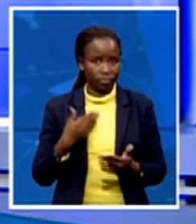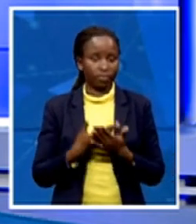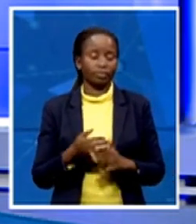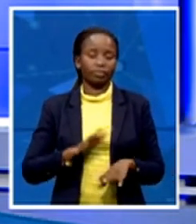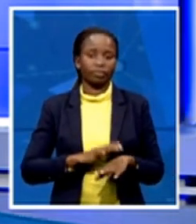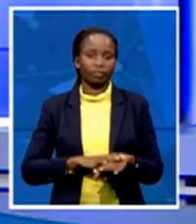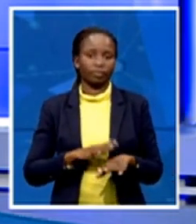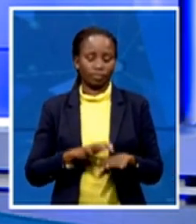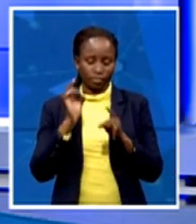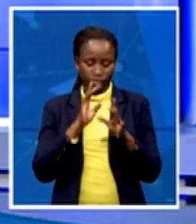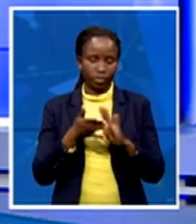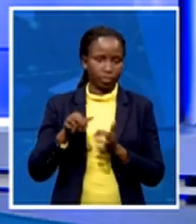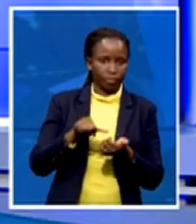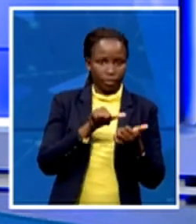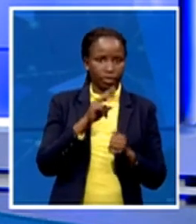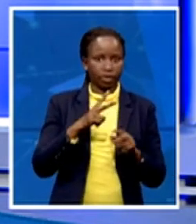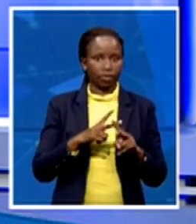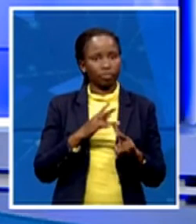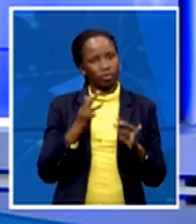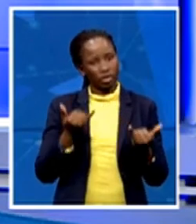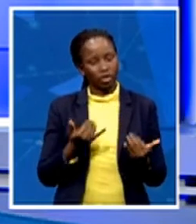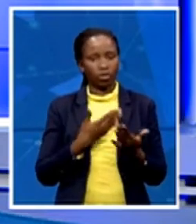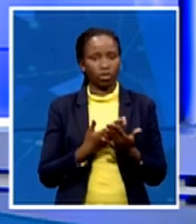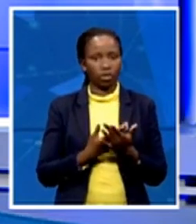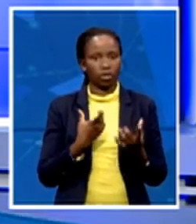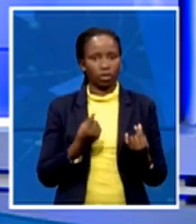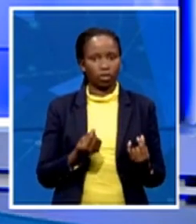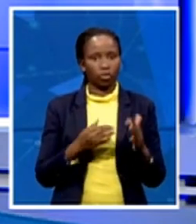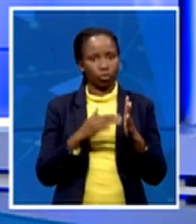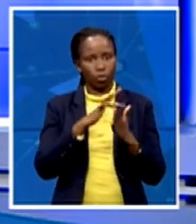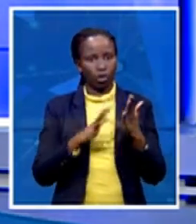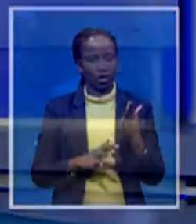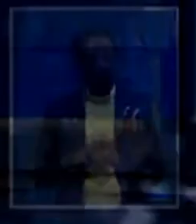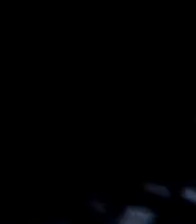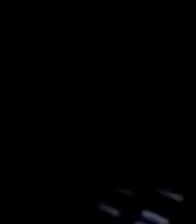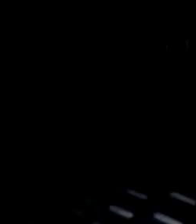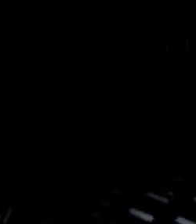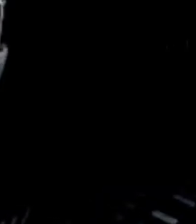for now, let's chase the top hour, the top of the next hour.